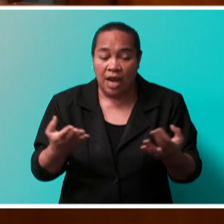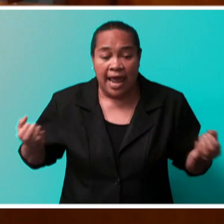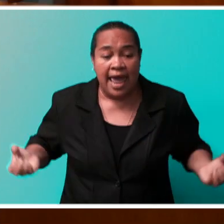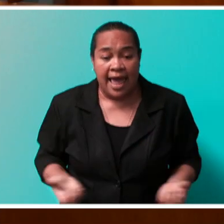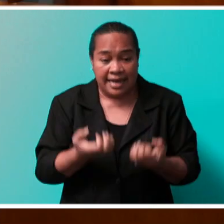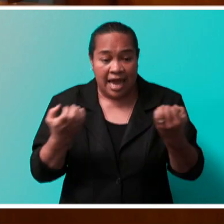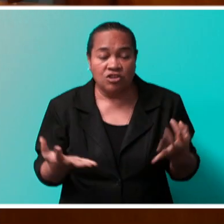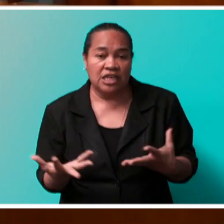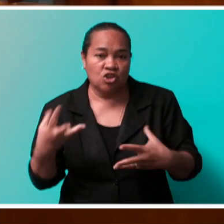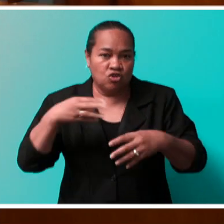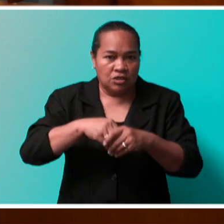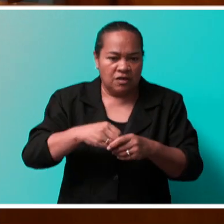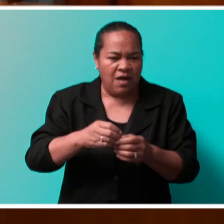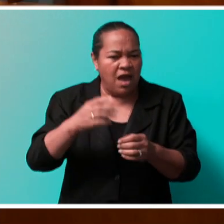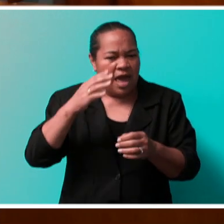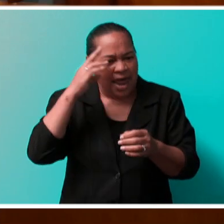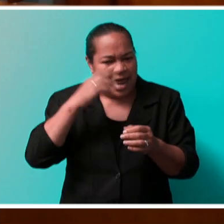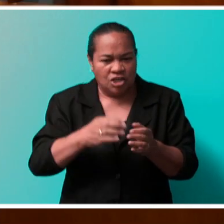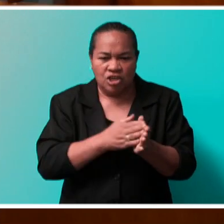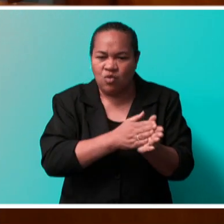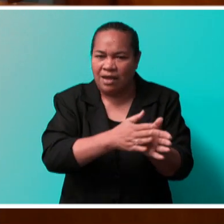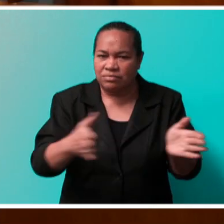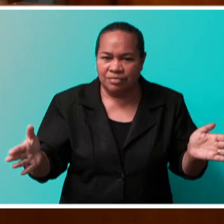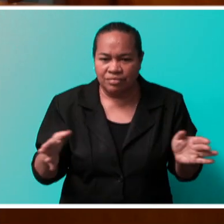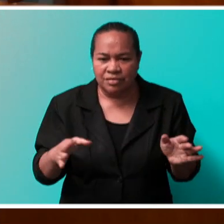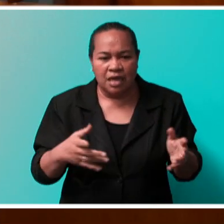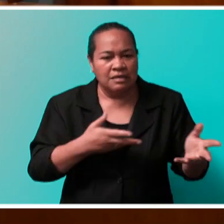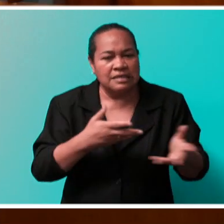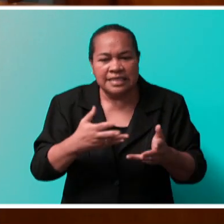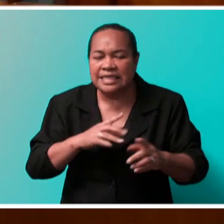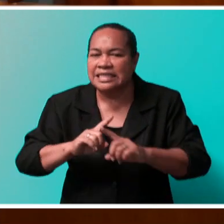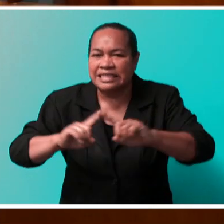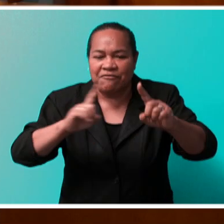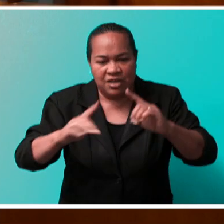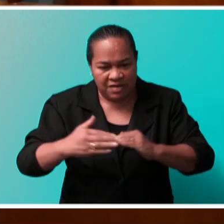inclusive nationwide engagement across all sectors of society.